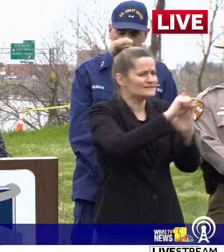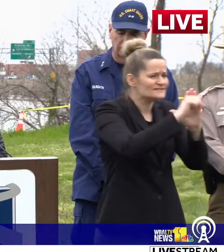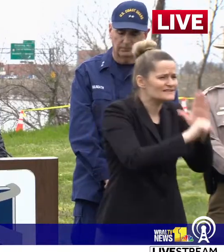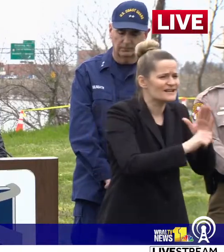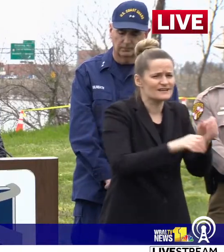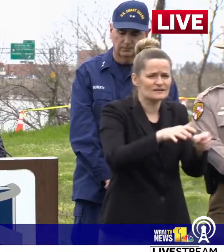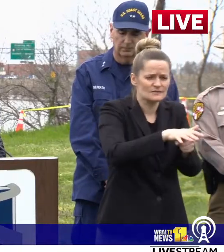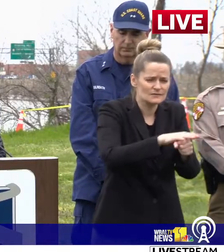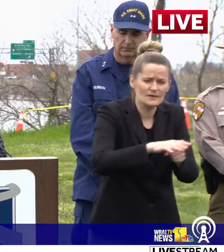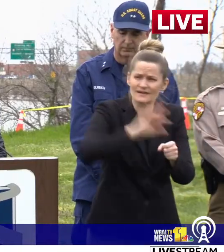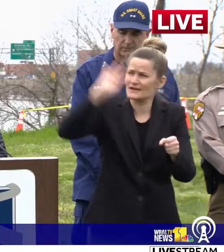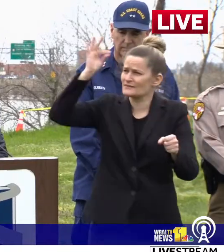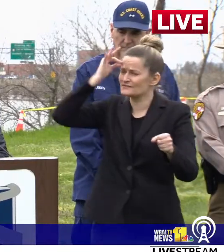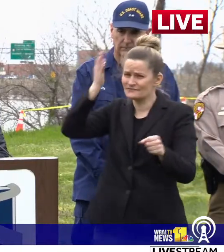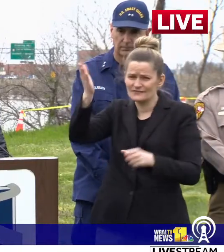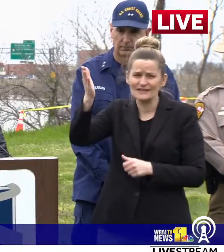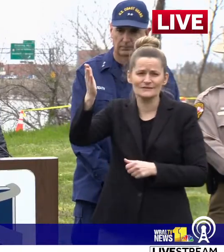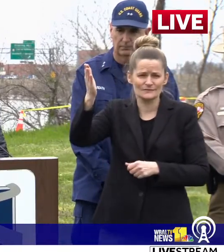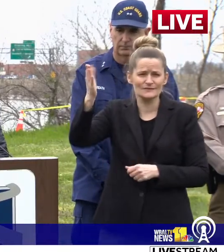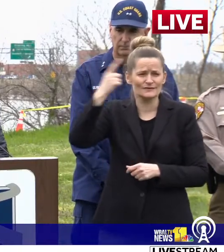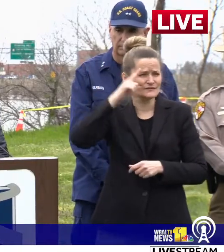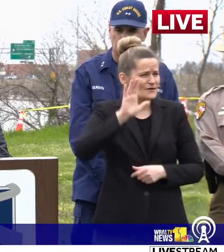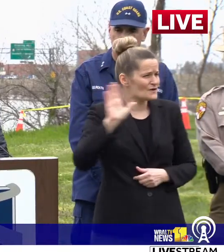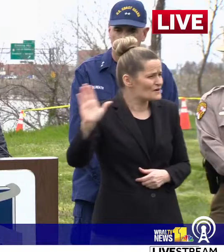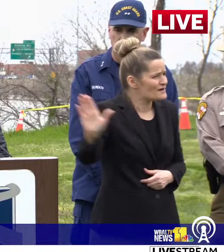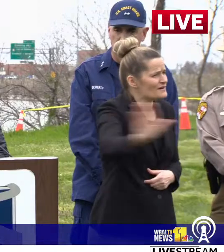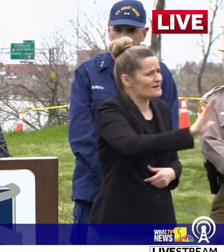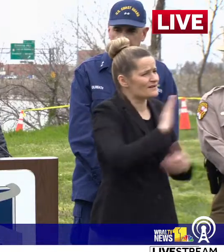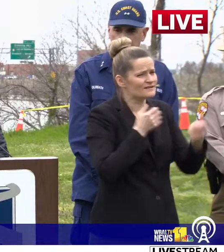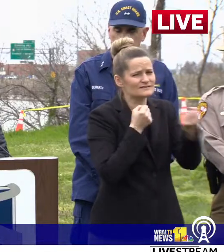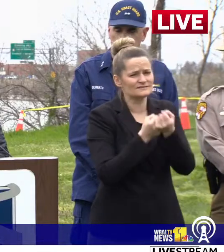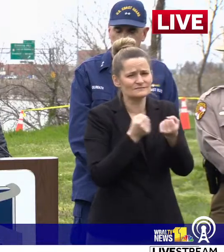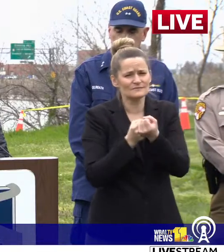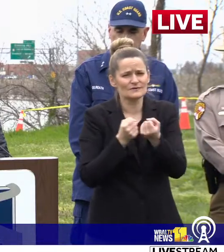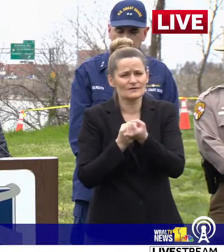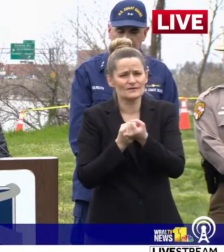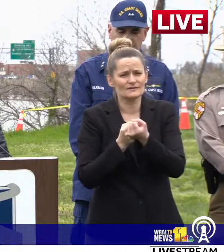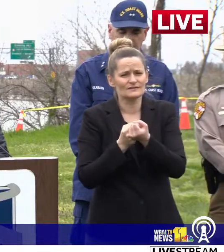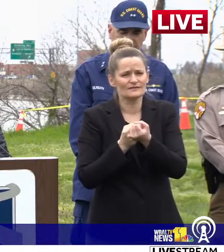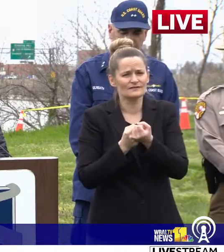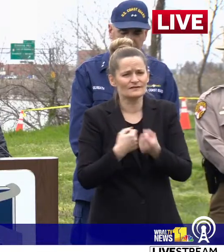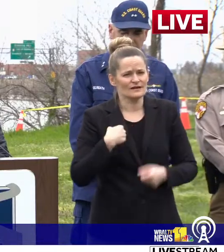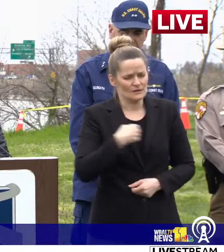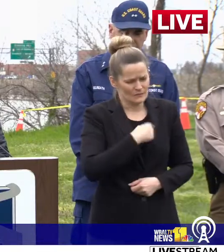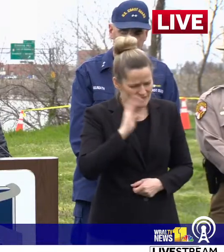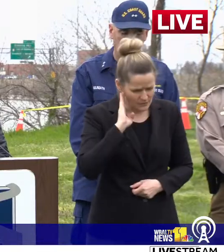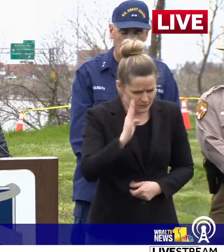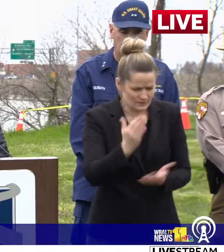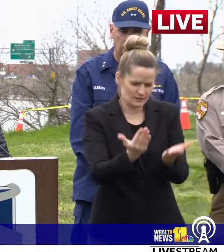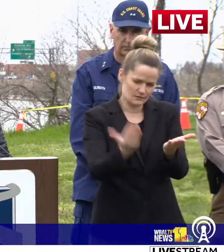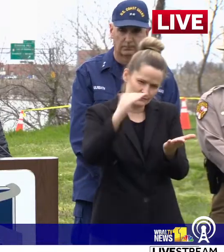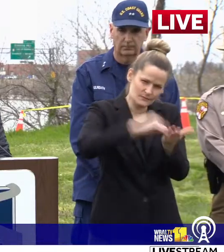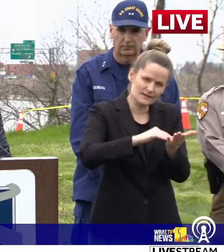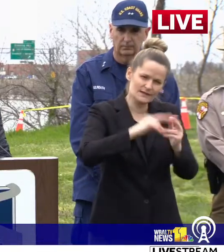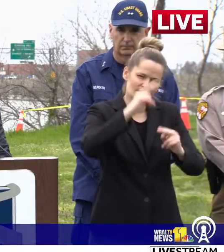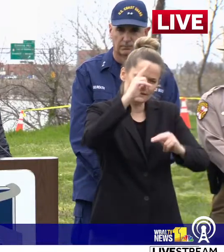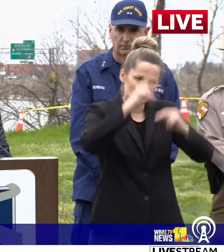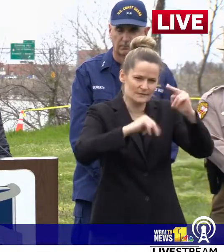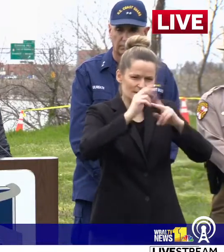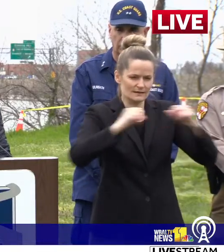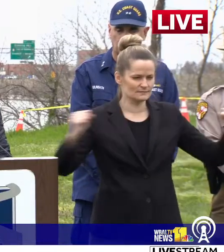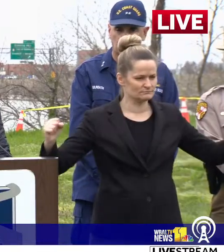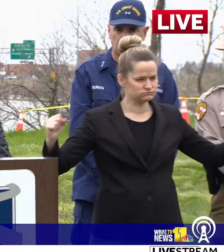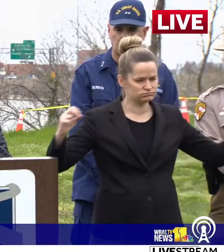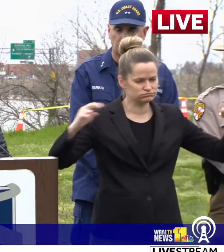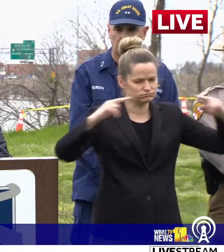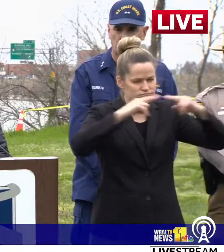are going to get this done, and we will also make sure that as the NTSB